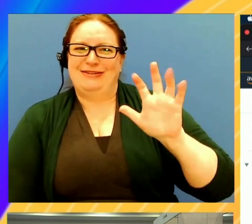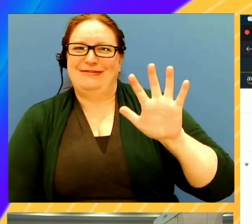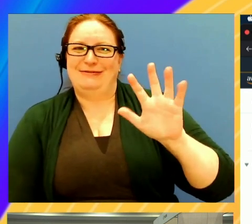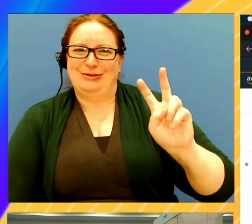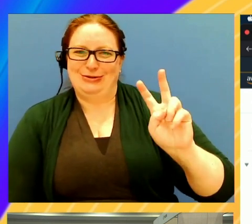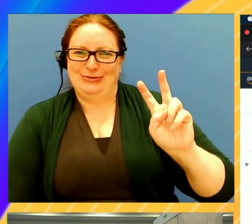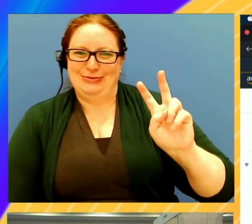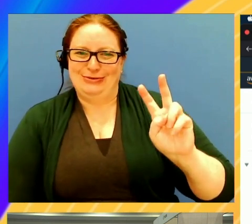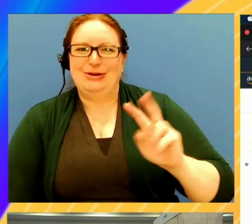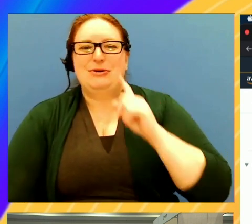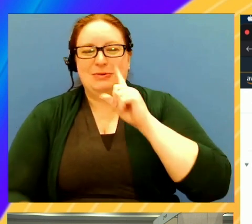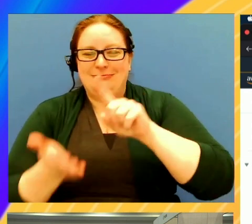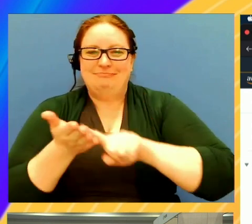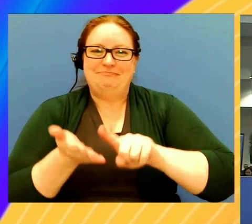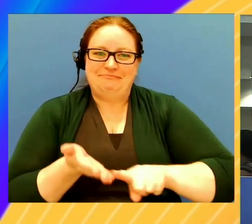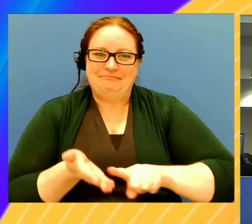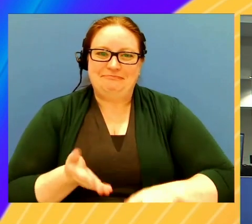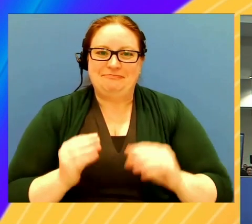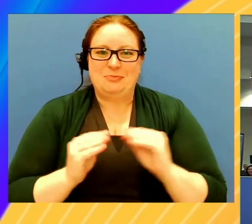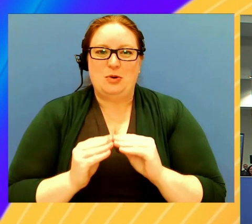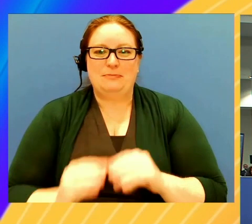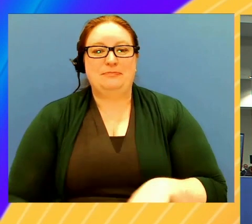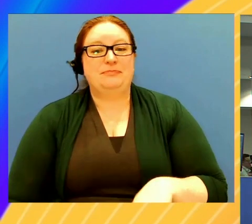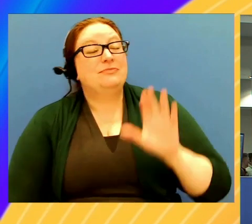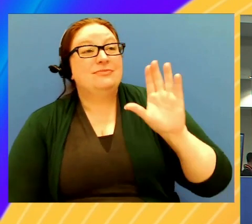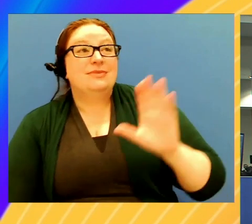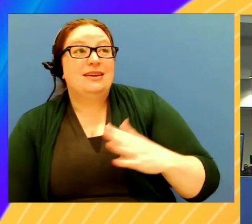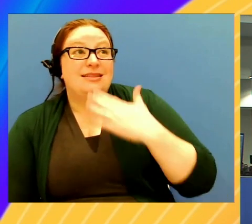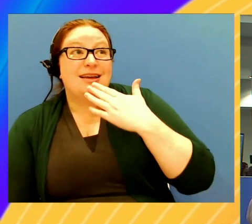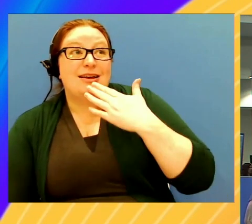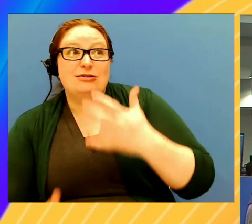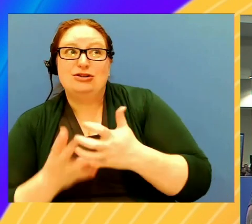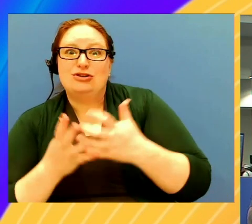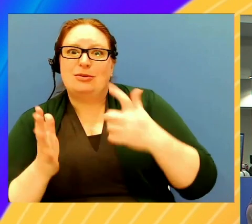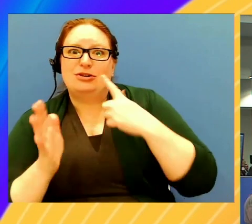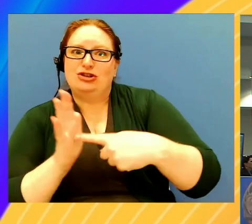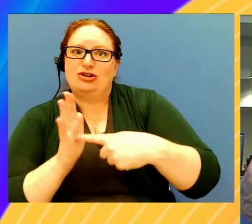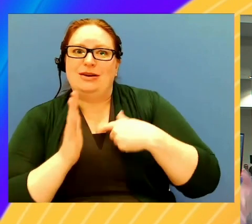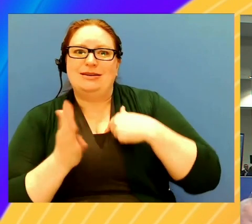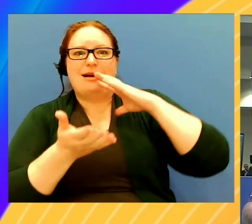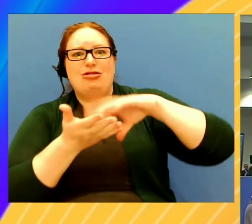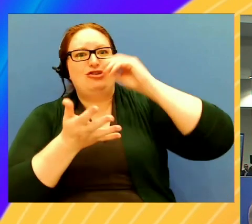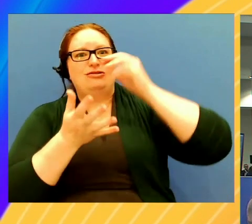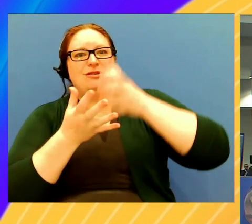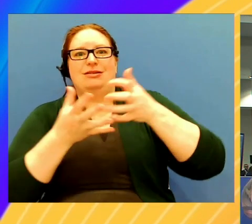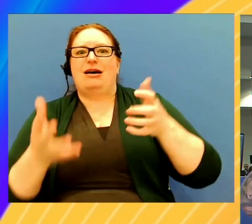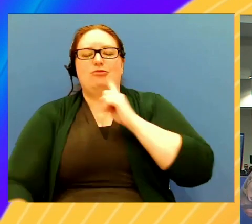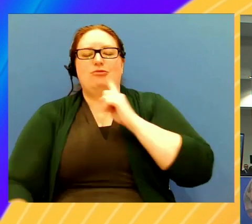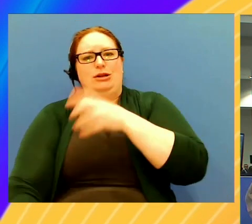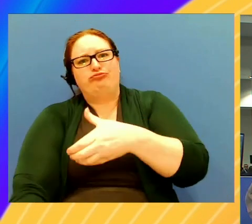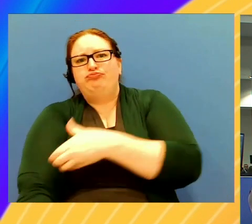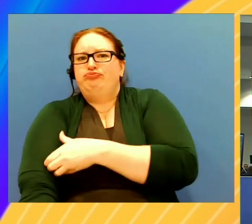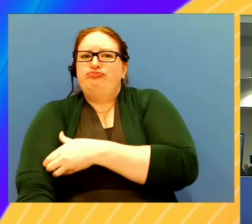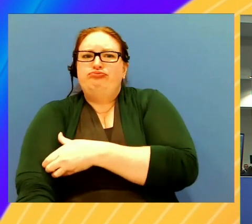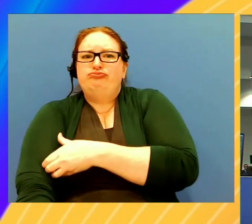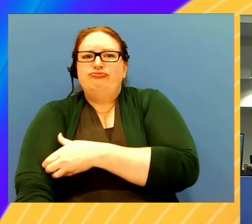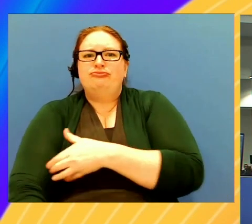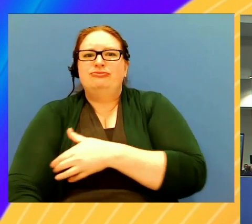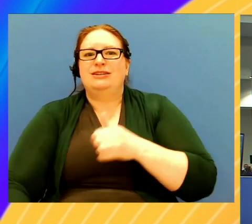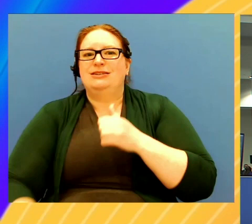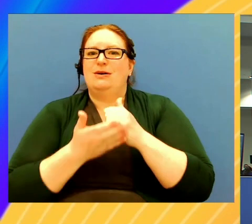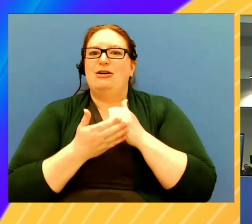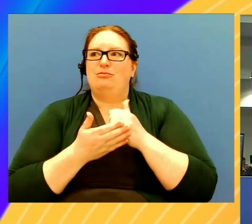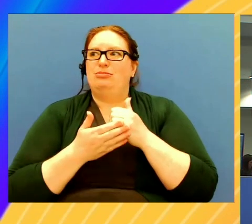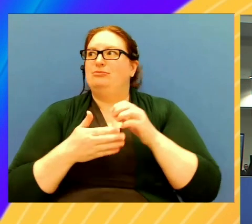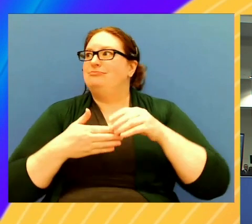into this. So Great. You guys, thank you so much for showing us this. I learned a lot, and I think this is very powerful to help enable